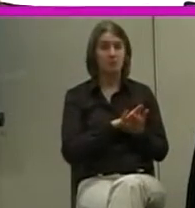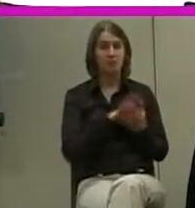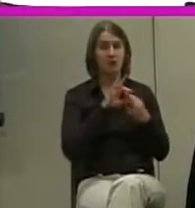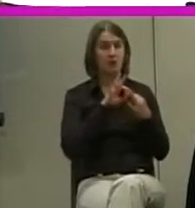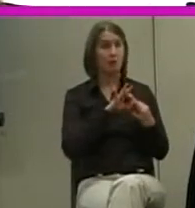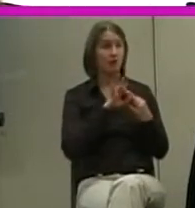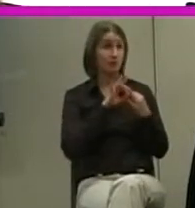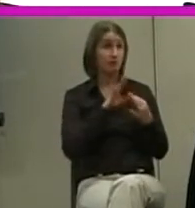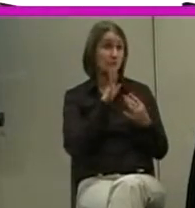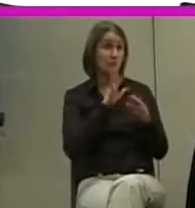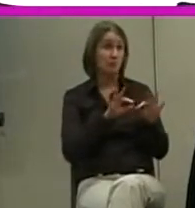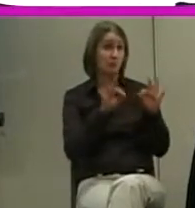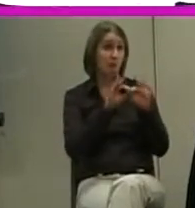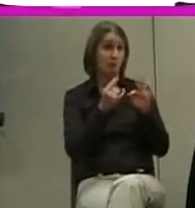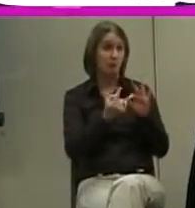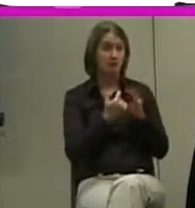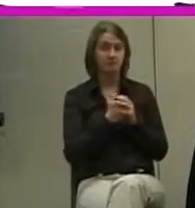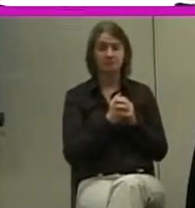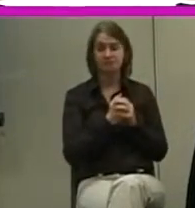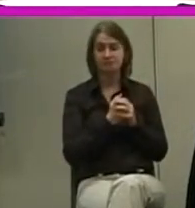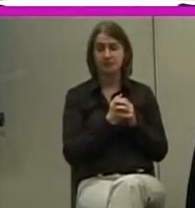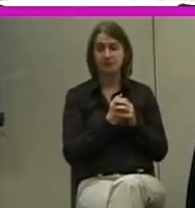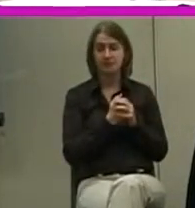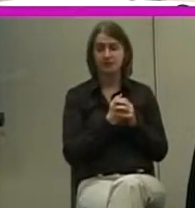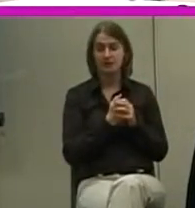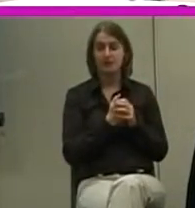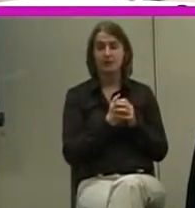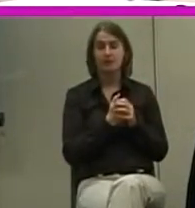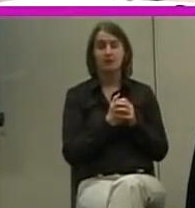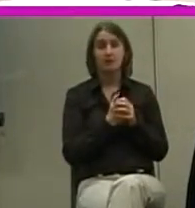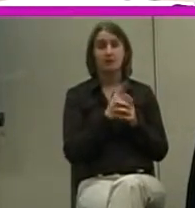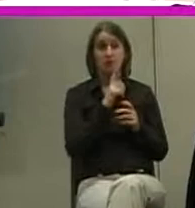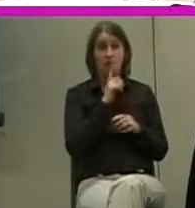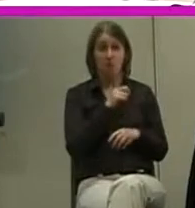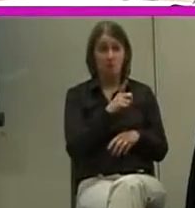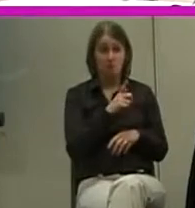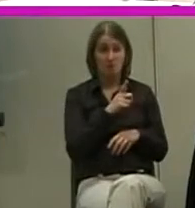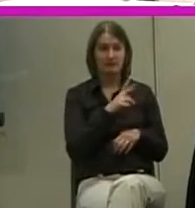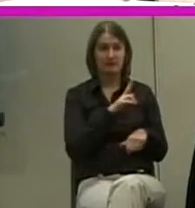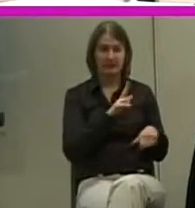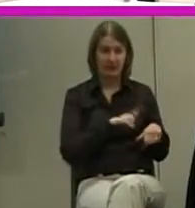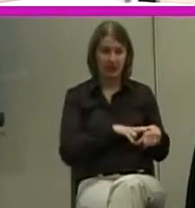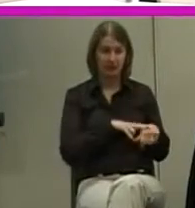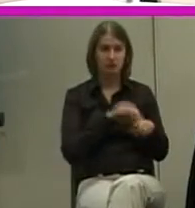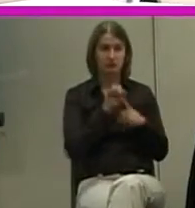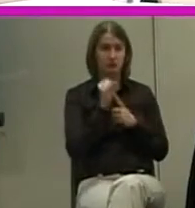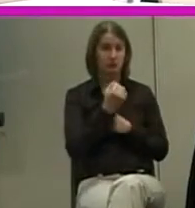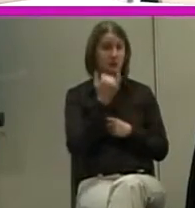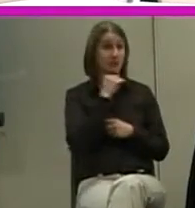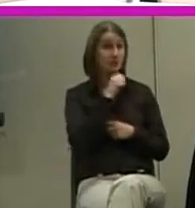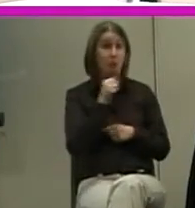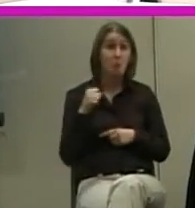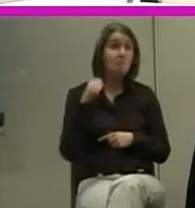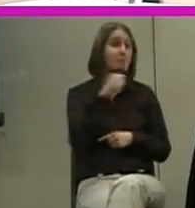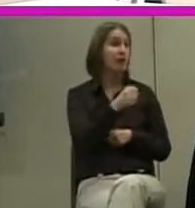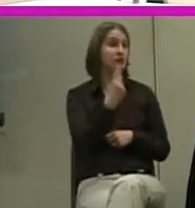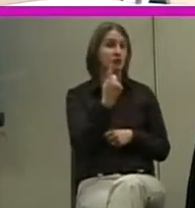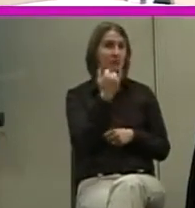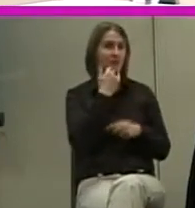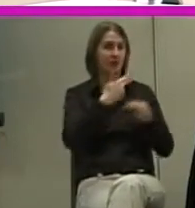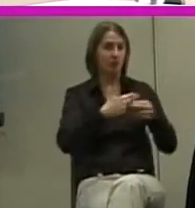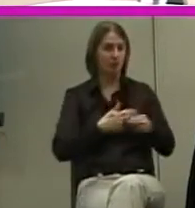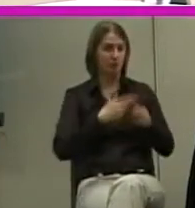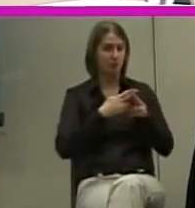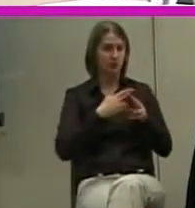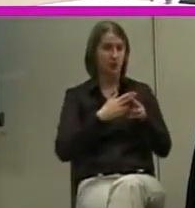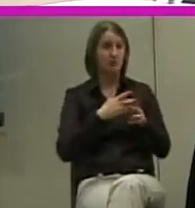Relationships will be a big one. There are real natural settings where if you don't punch somebody when they call you a name, you will not